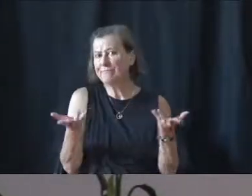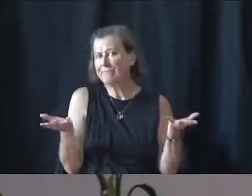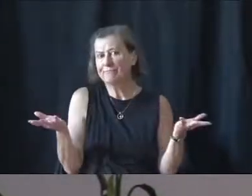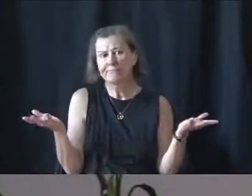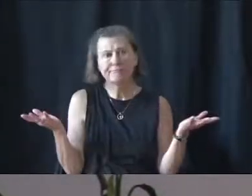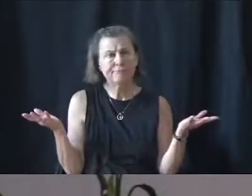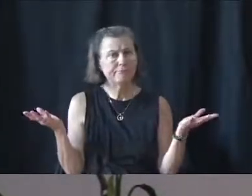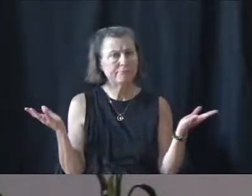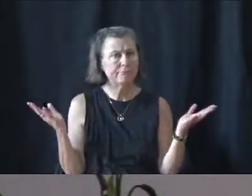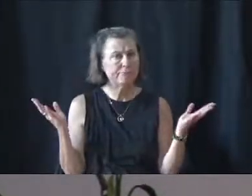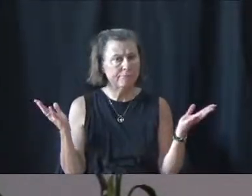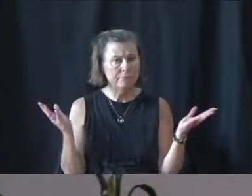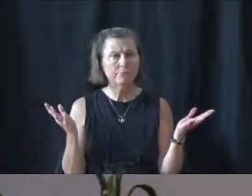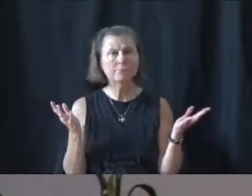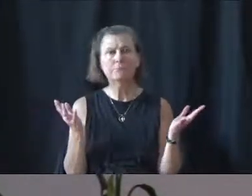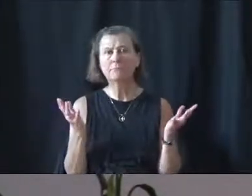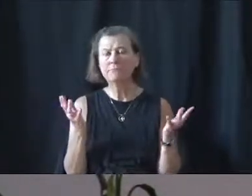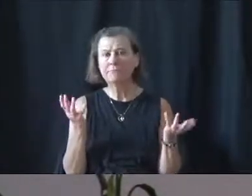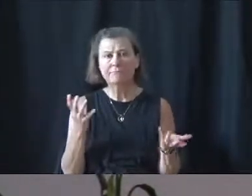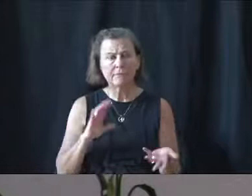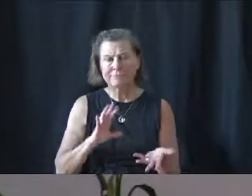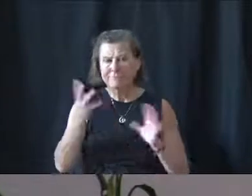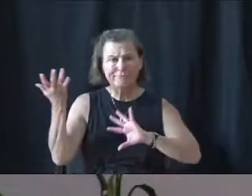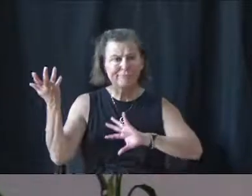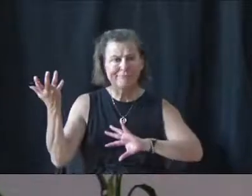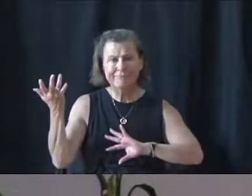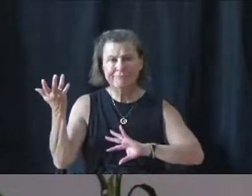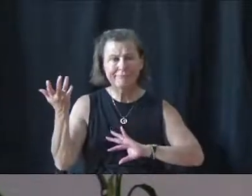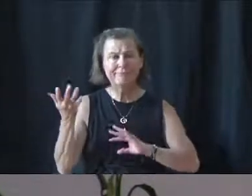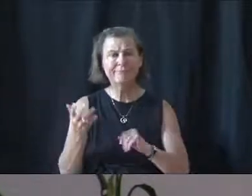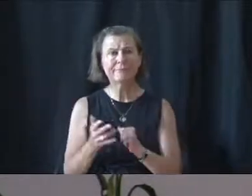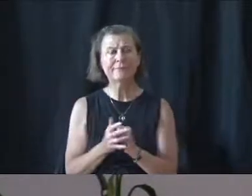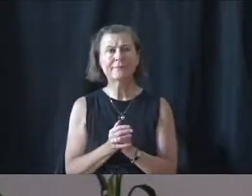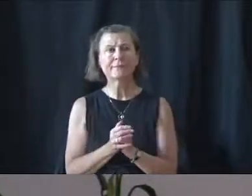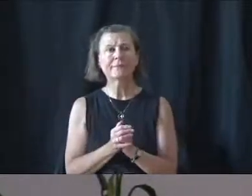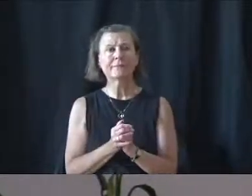or emotional turmoil,